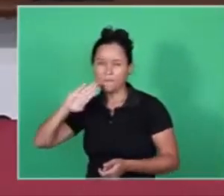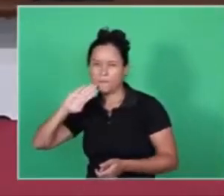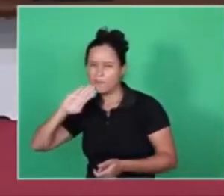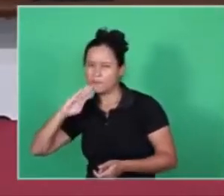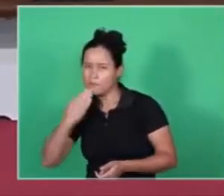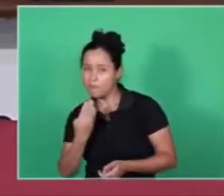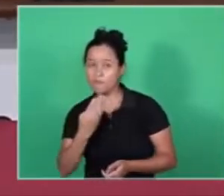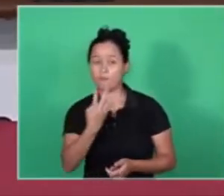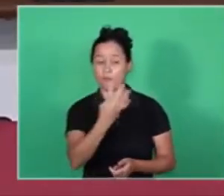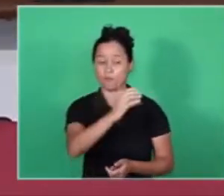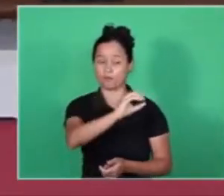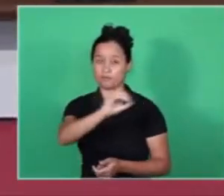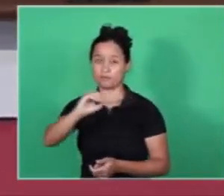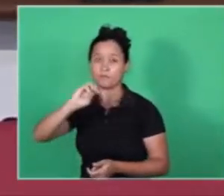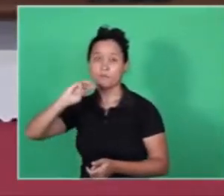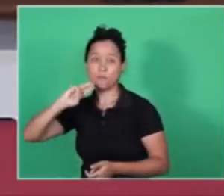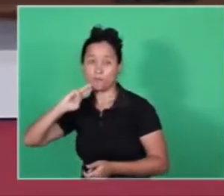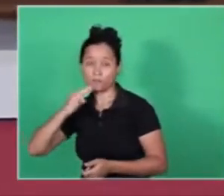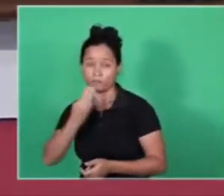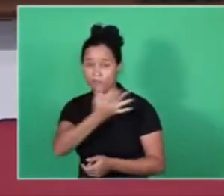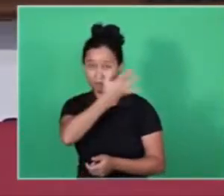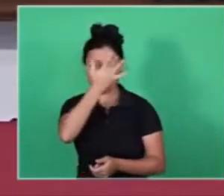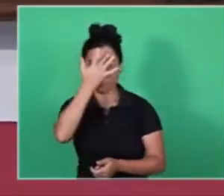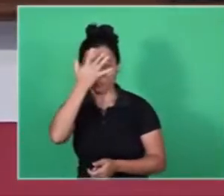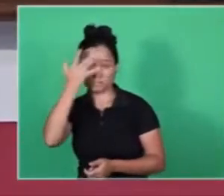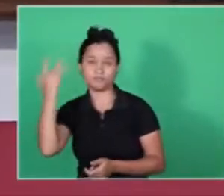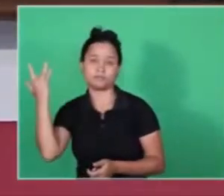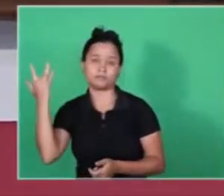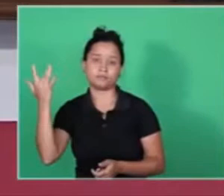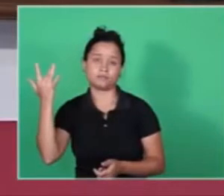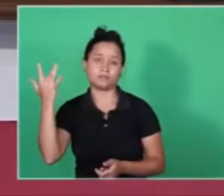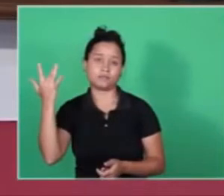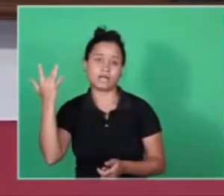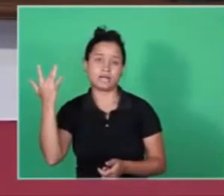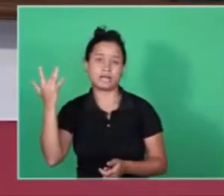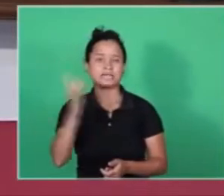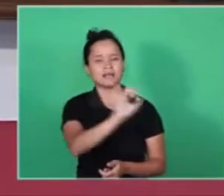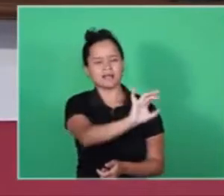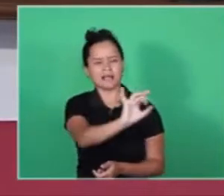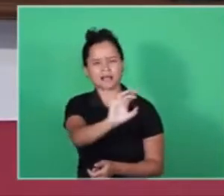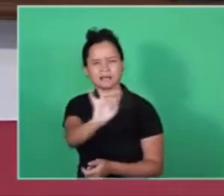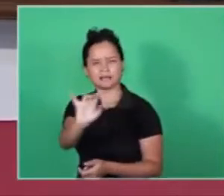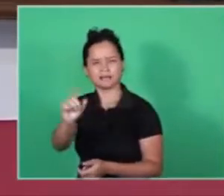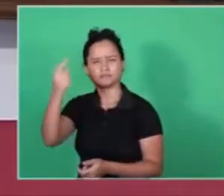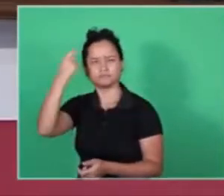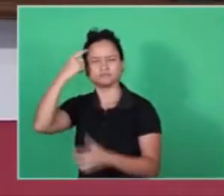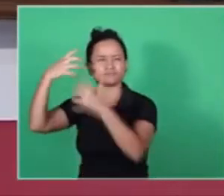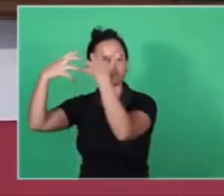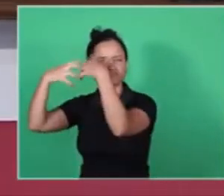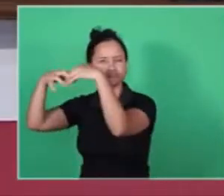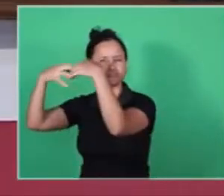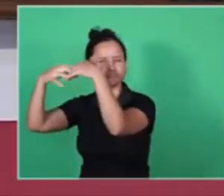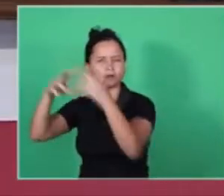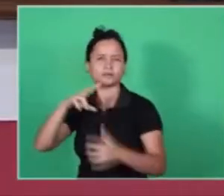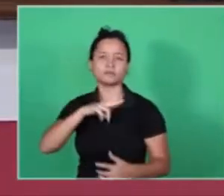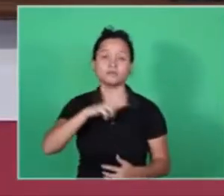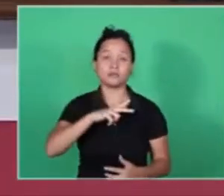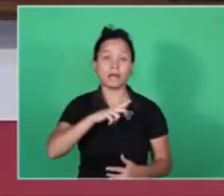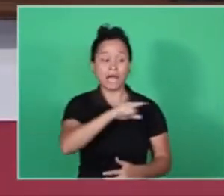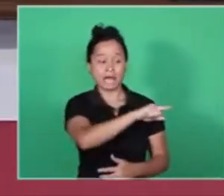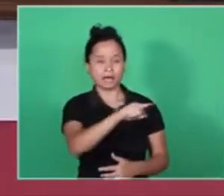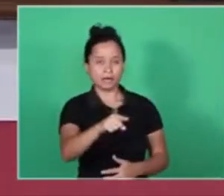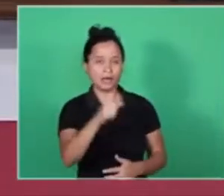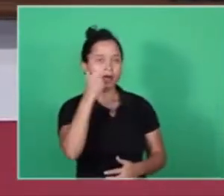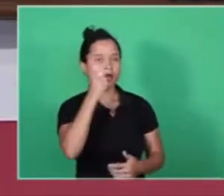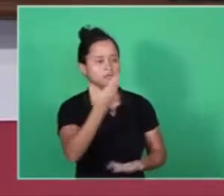7,400,000,000 people. So we have 7,400,000,000 people, each one thinking they want to think. The